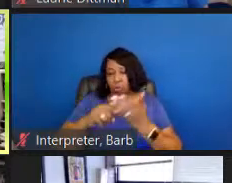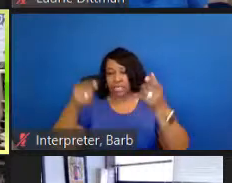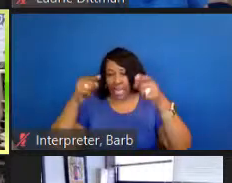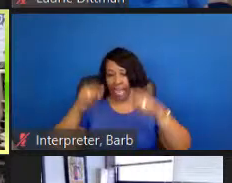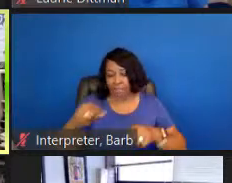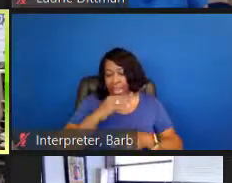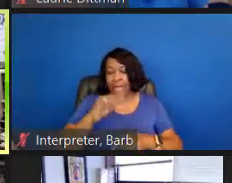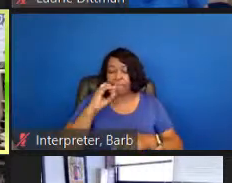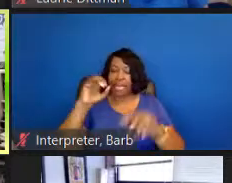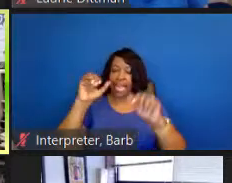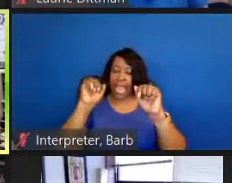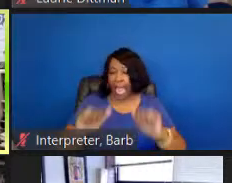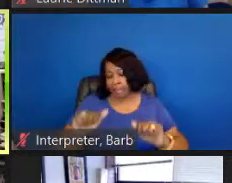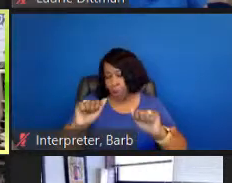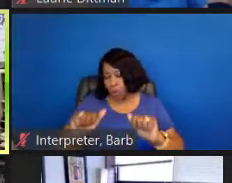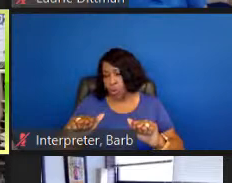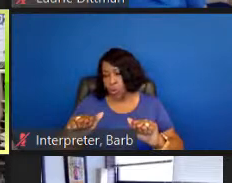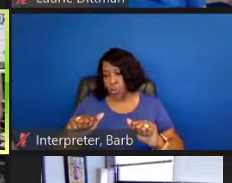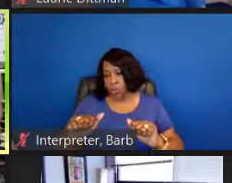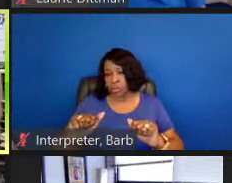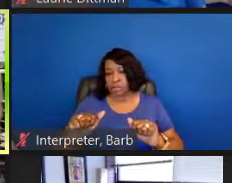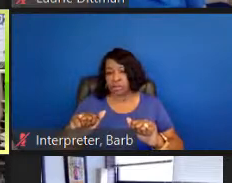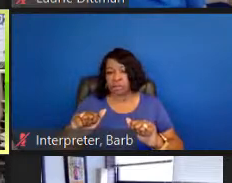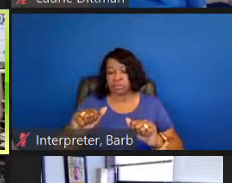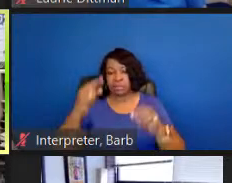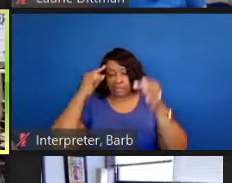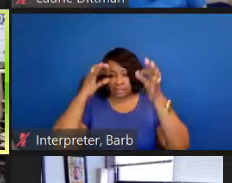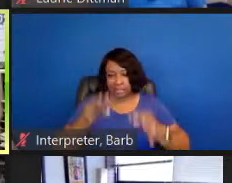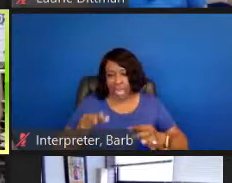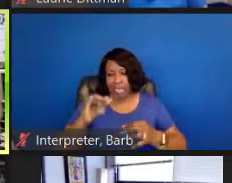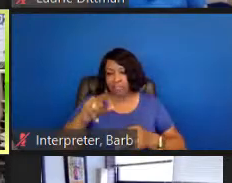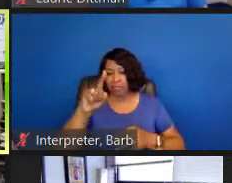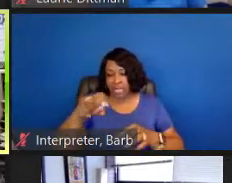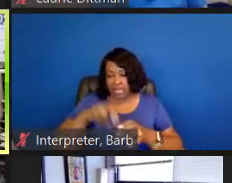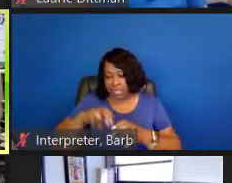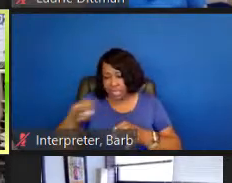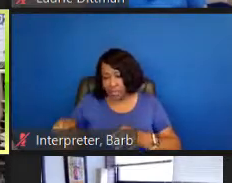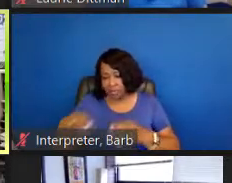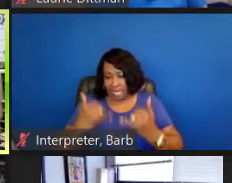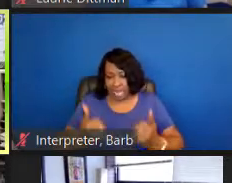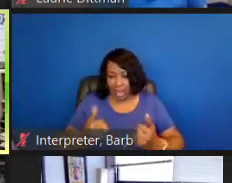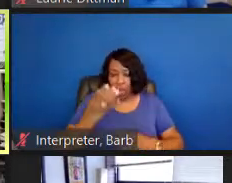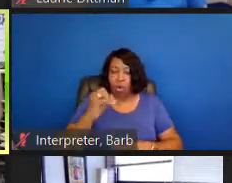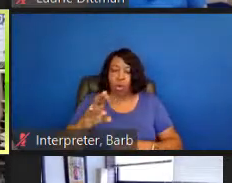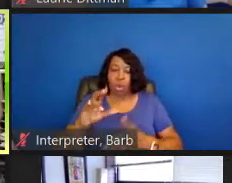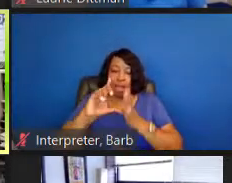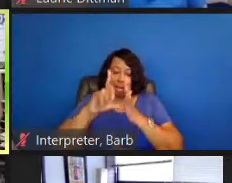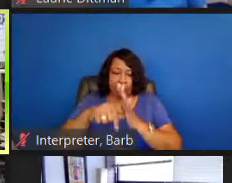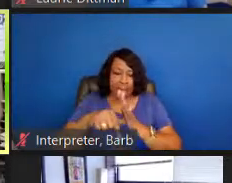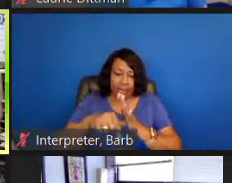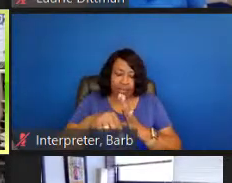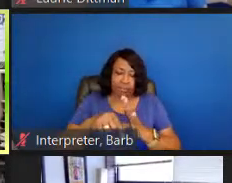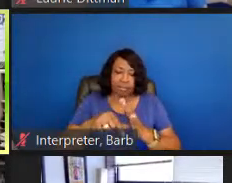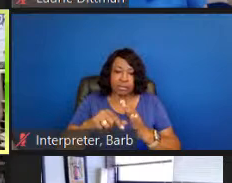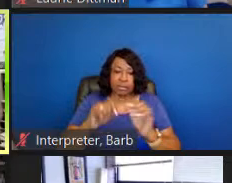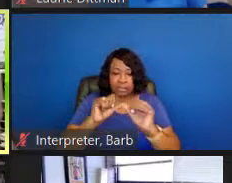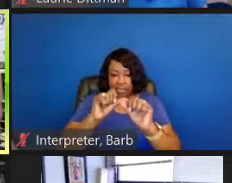able to make a determination if you need to get off now or you're going to continue with the express